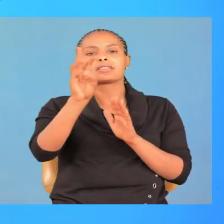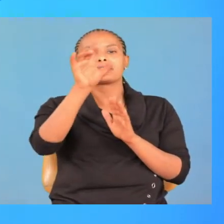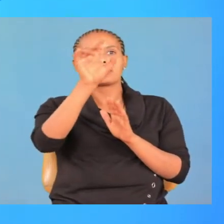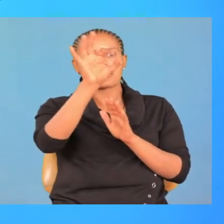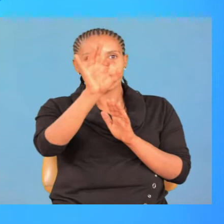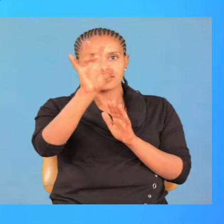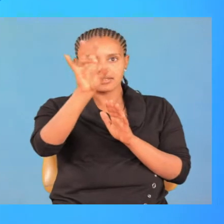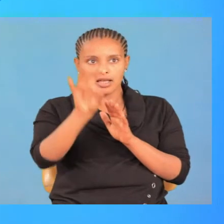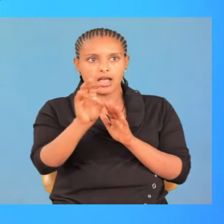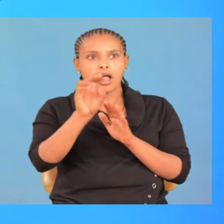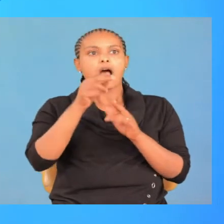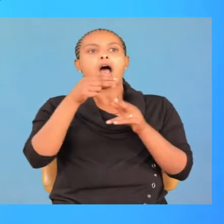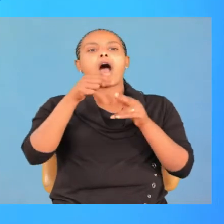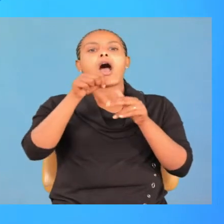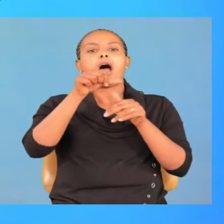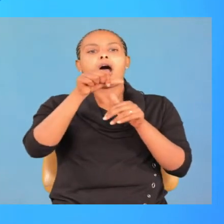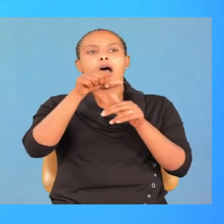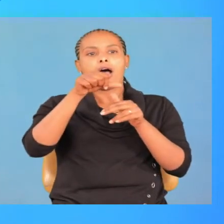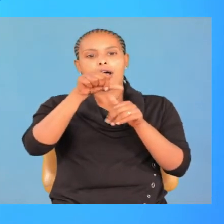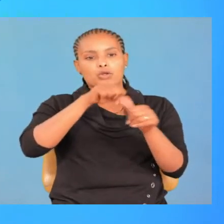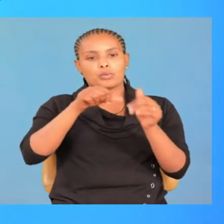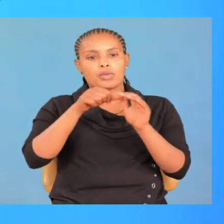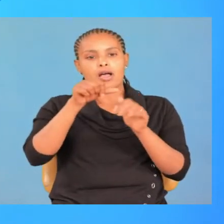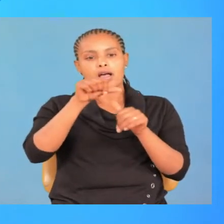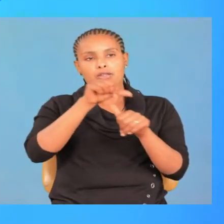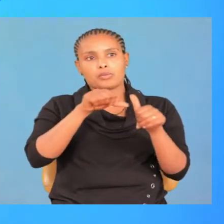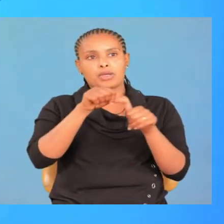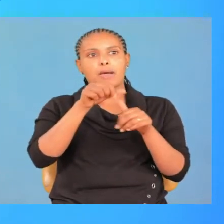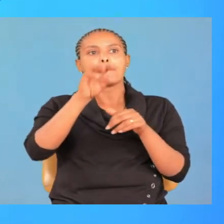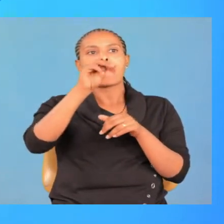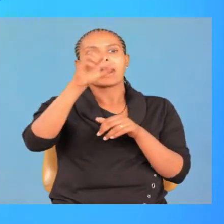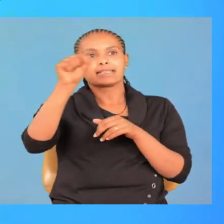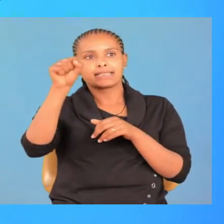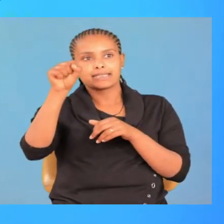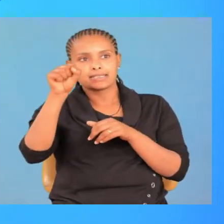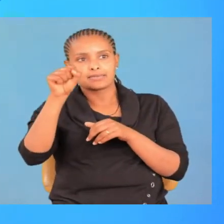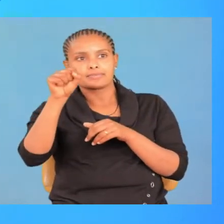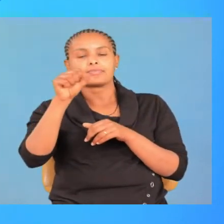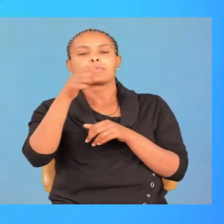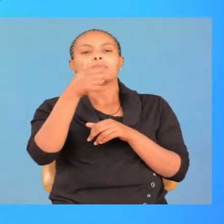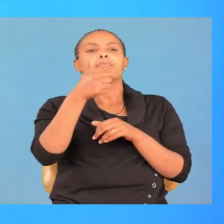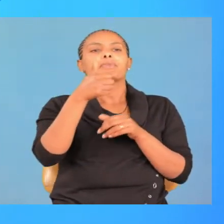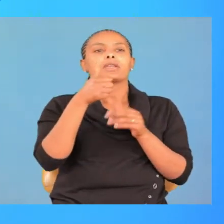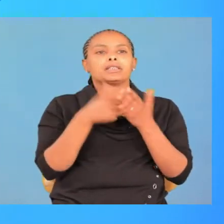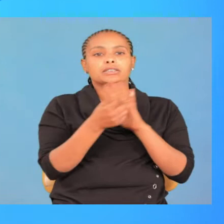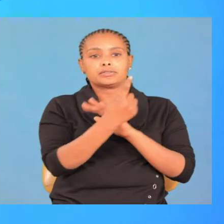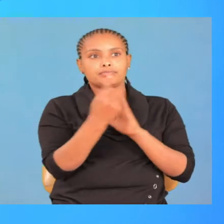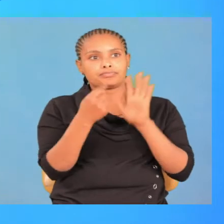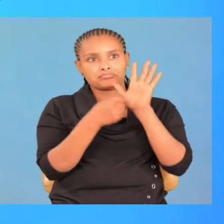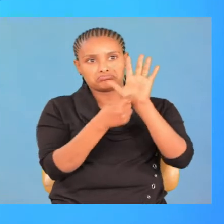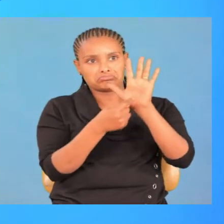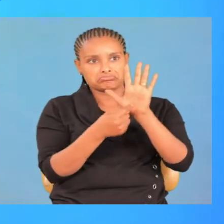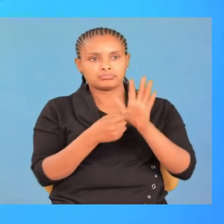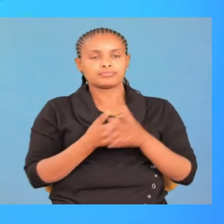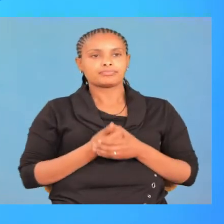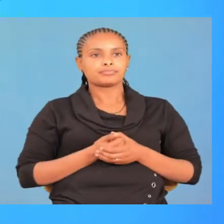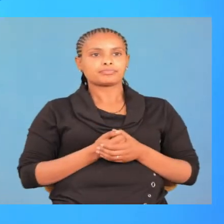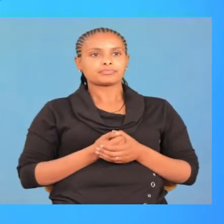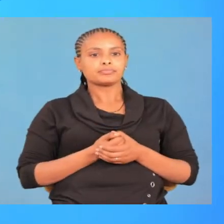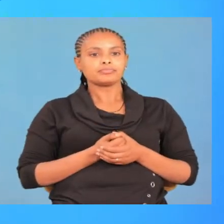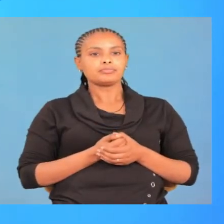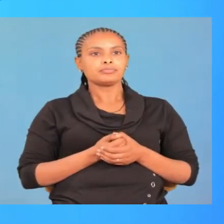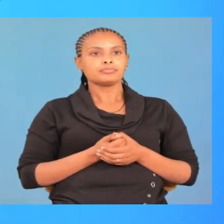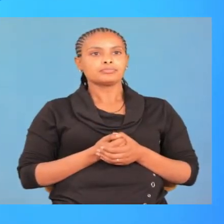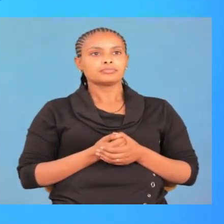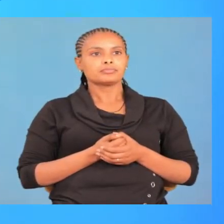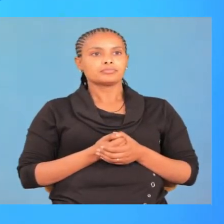36.97 atomic mass units. Calculate the percentage of each chlorine isotope. The average atomic mass